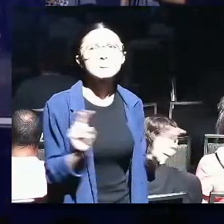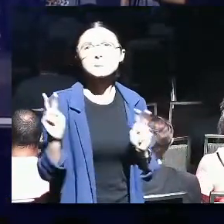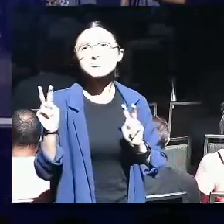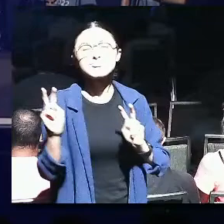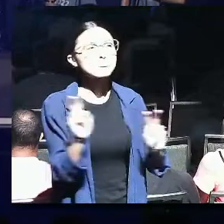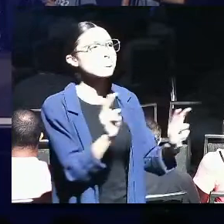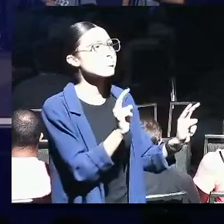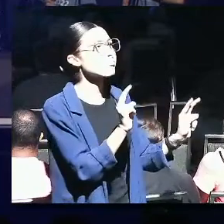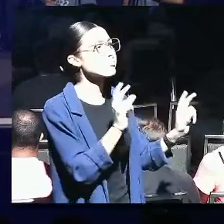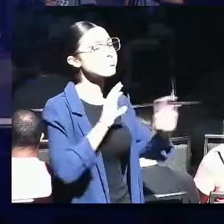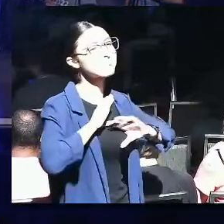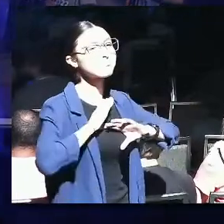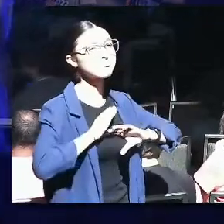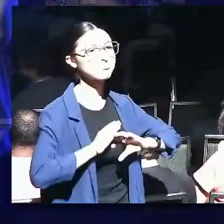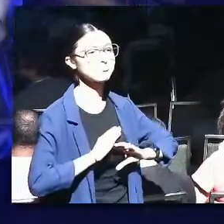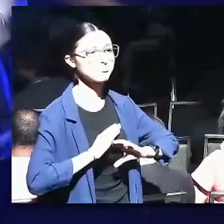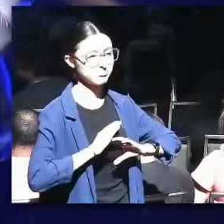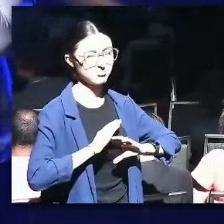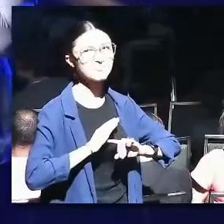be